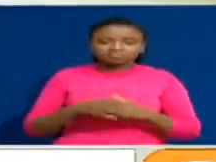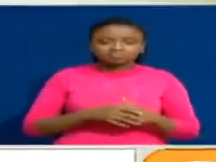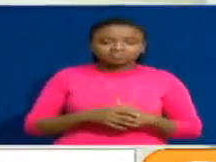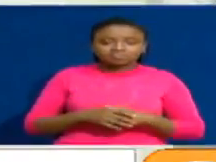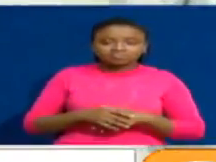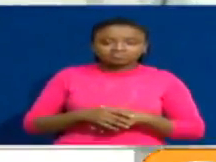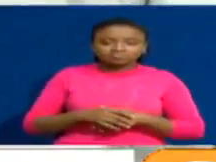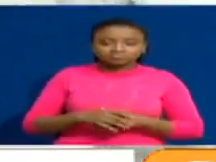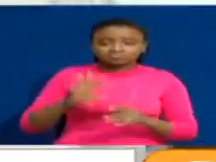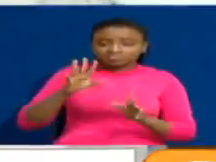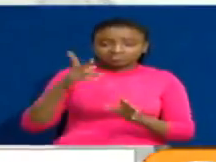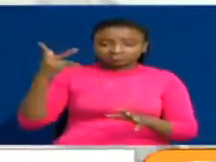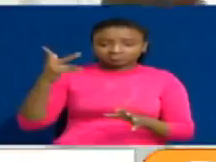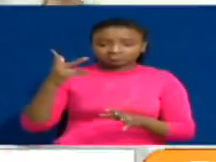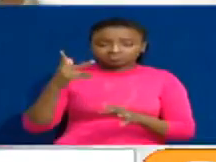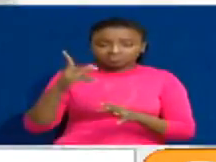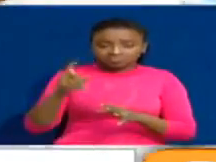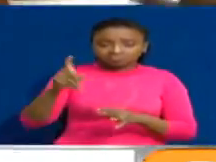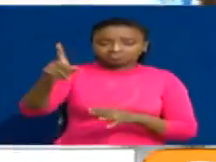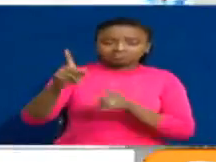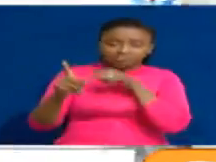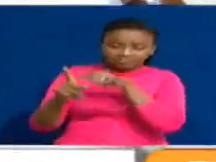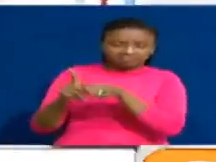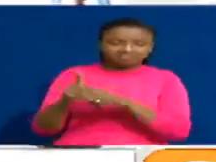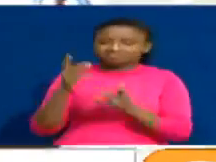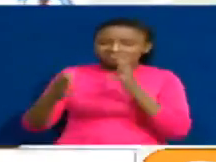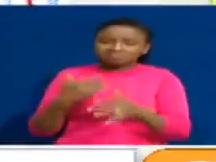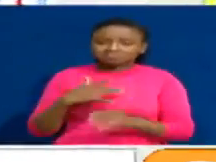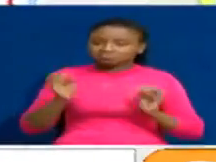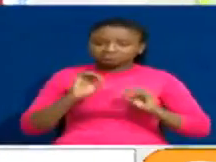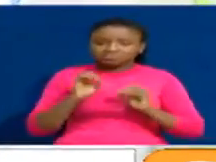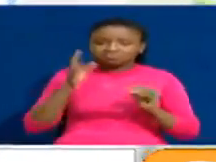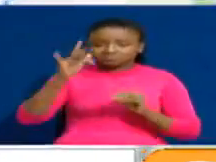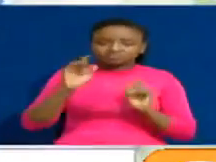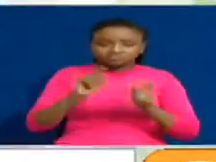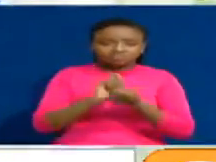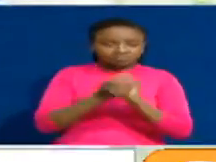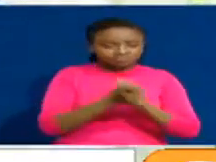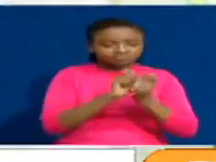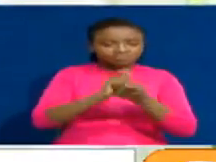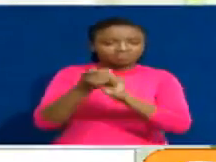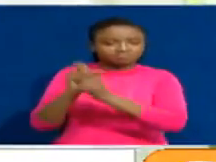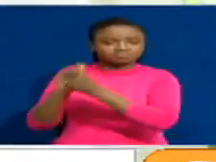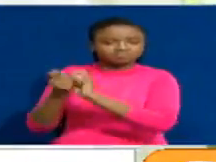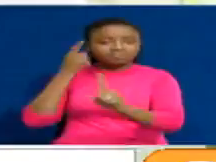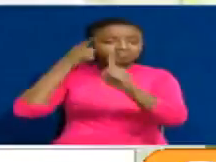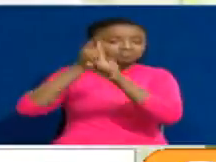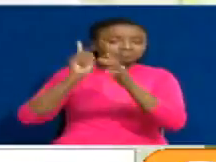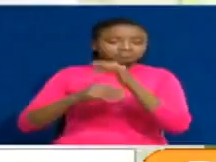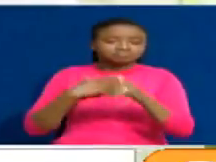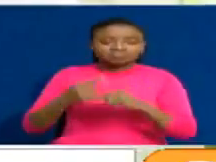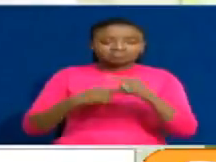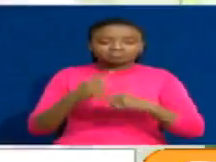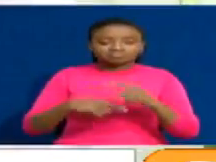Viruses are unstable, and they're known to mutate or to change over time for survival. And that is why understanding